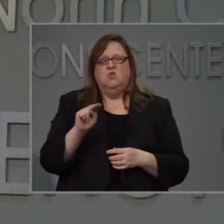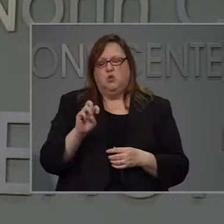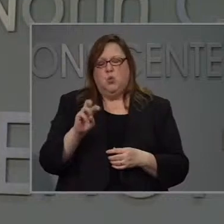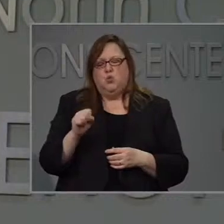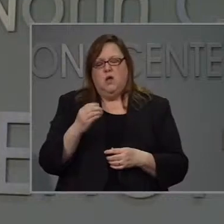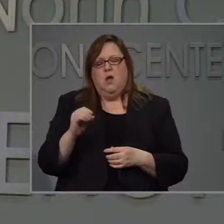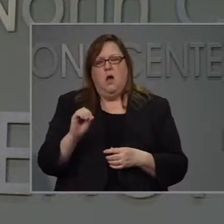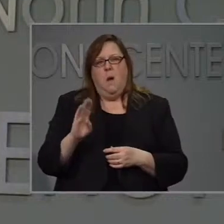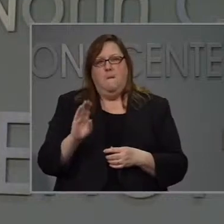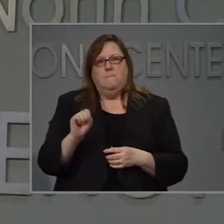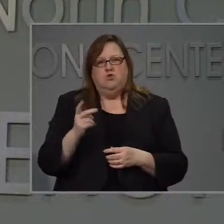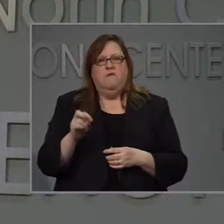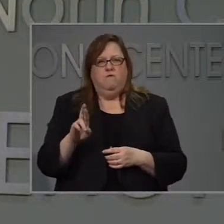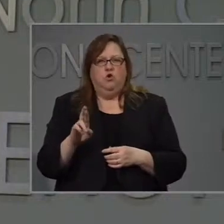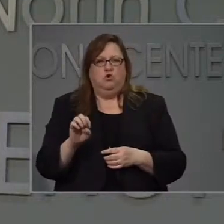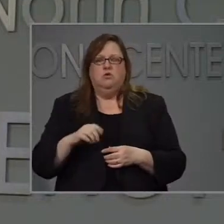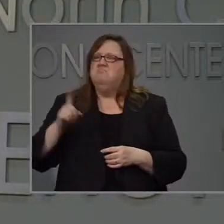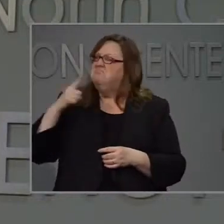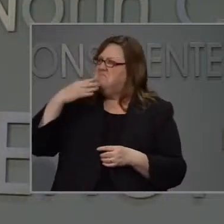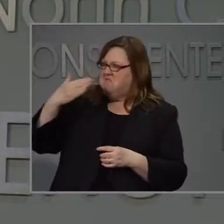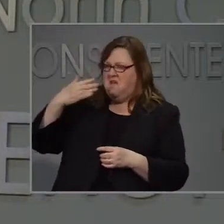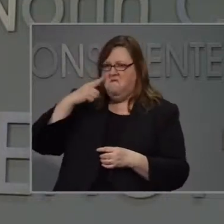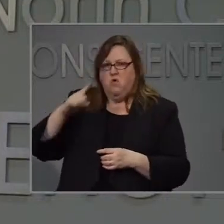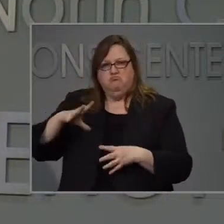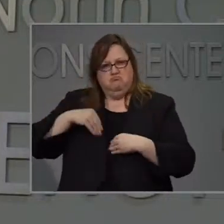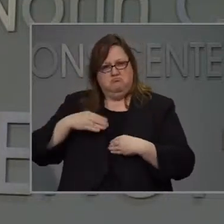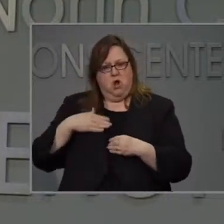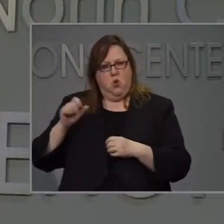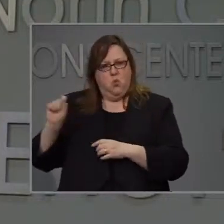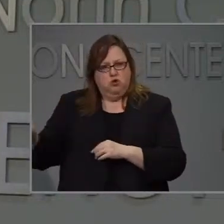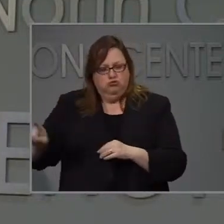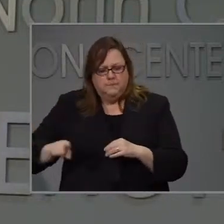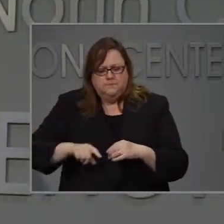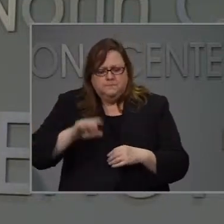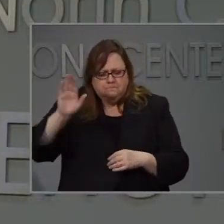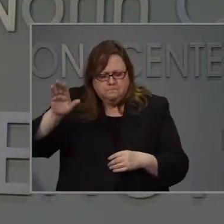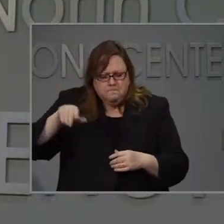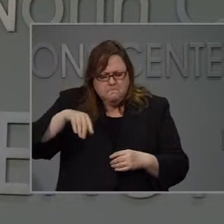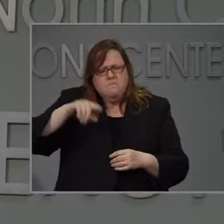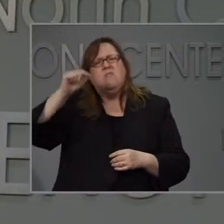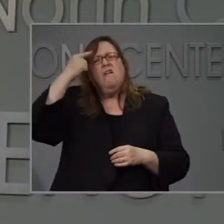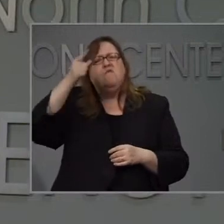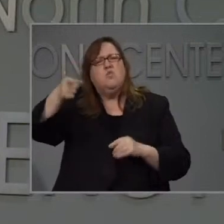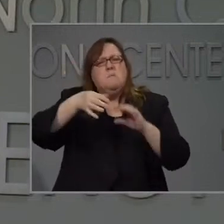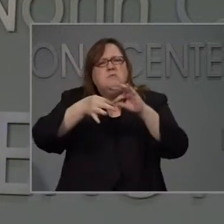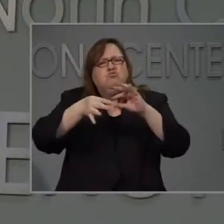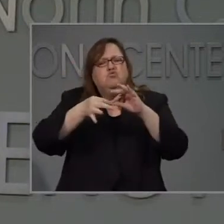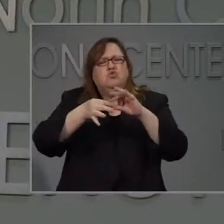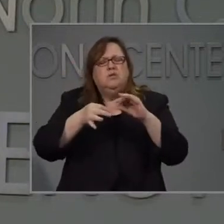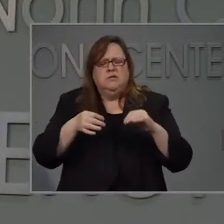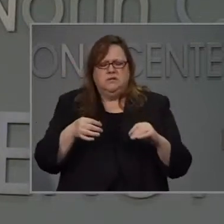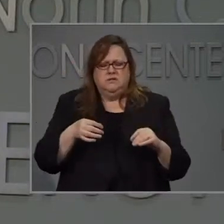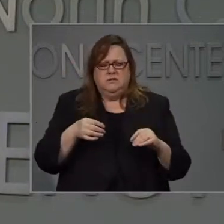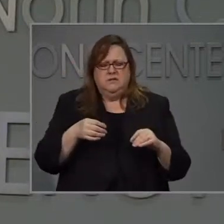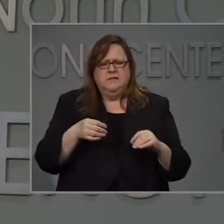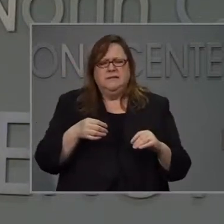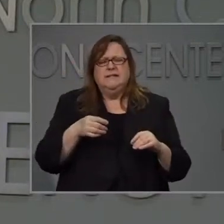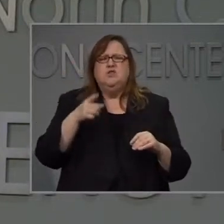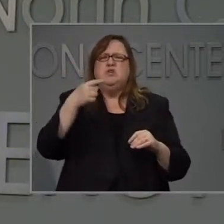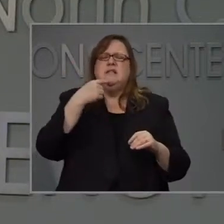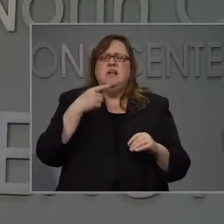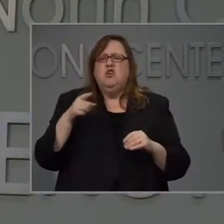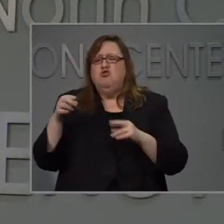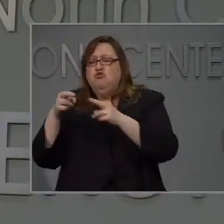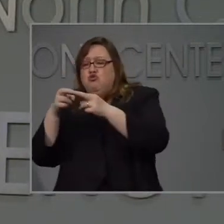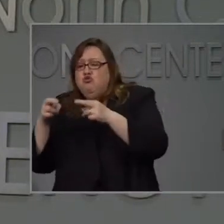Hi, this is Dawn Vaughn with the NNO. Thanks for taking our questions. To Governor Cooper, you've mentioned before that restrictions could lift